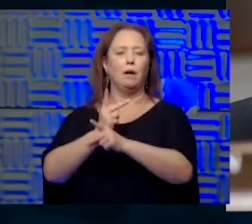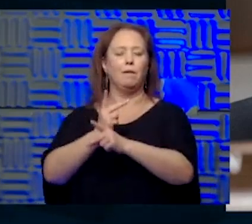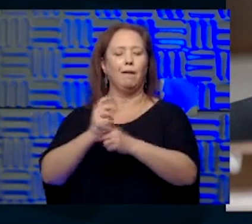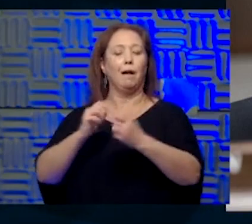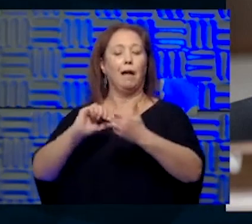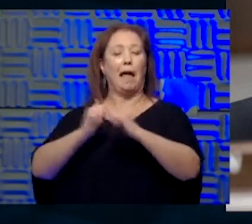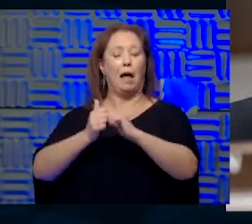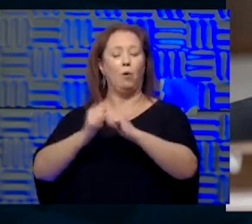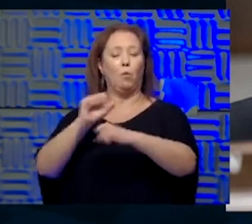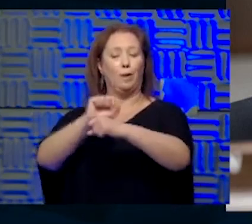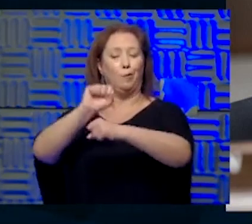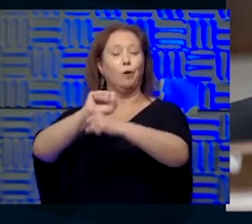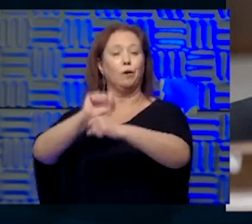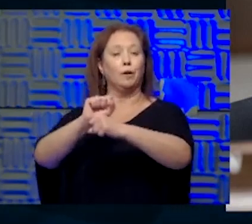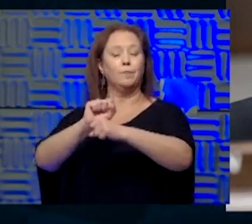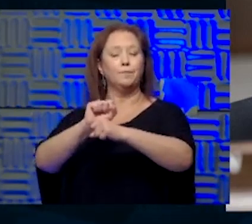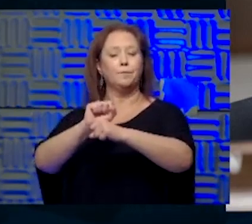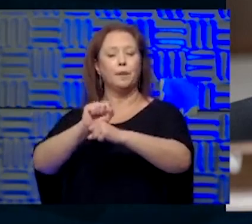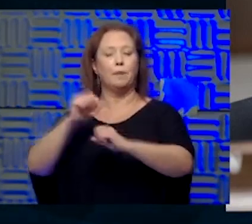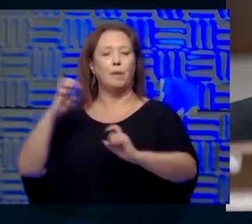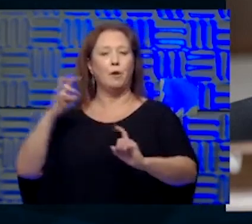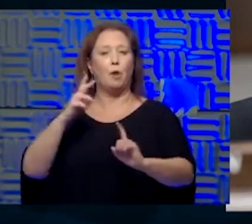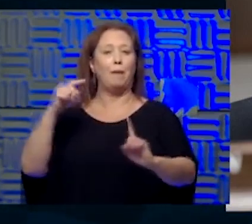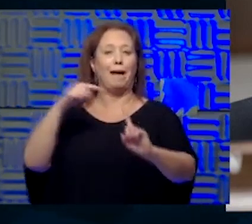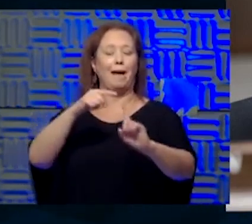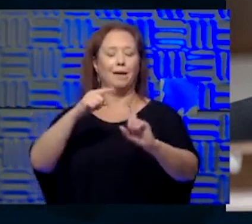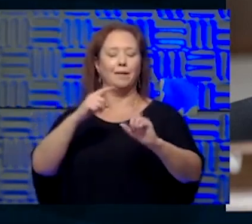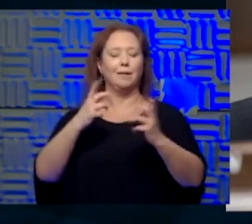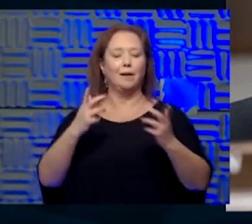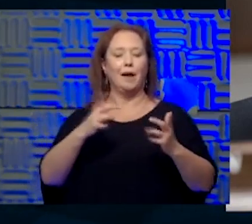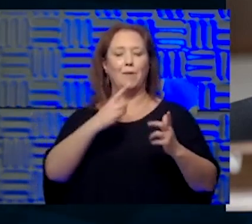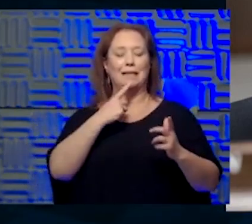it is we do our jobs. But I'll go back to what I said with a smile in the beginning.